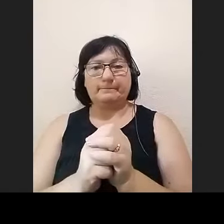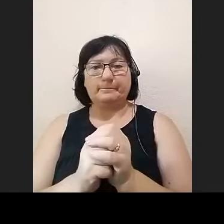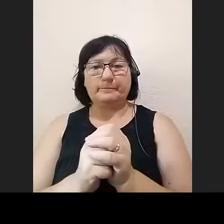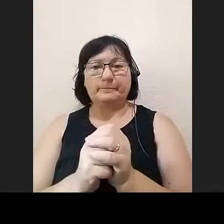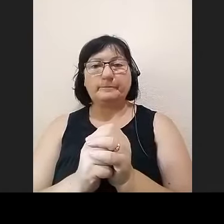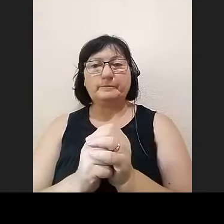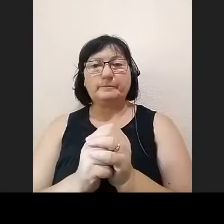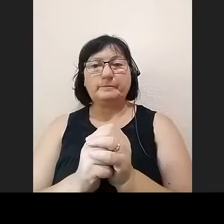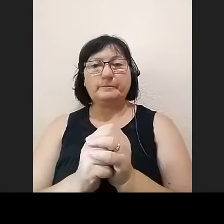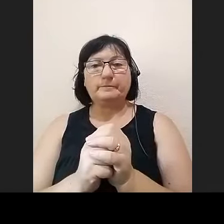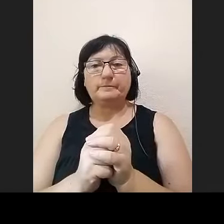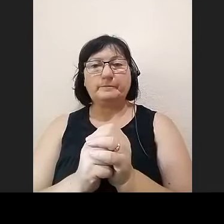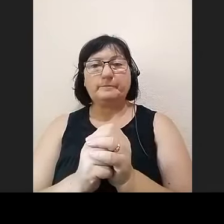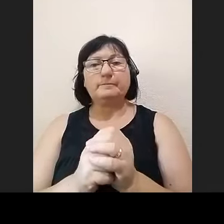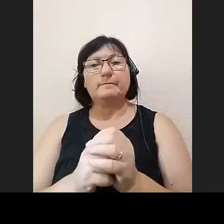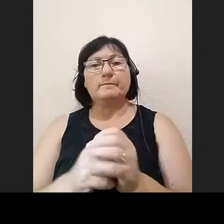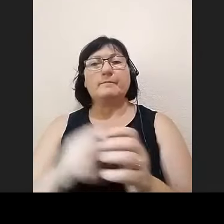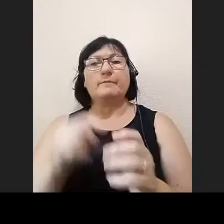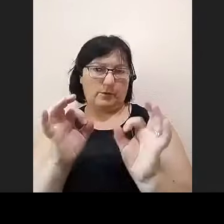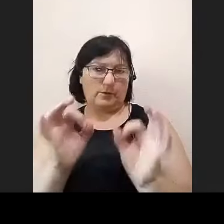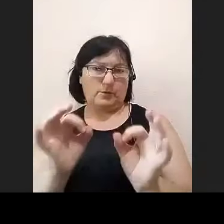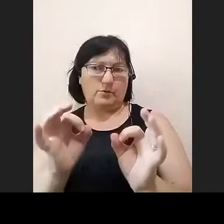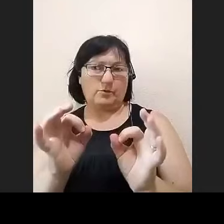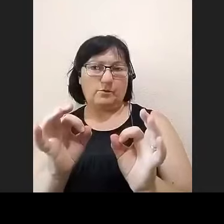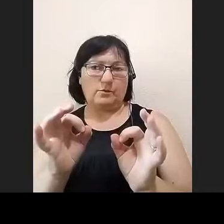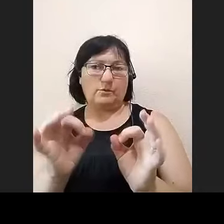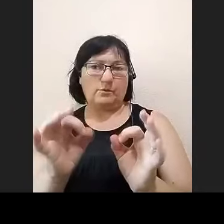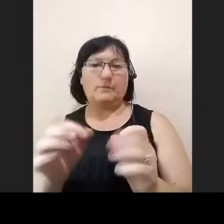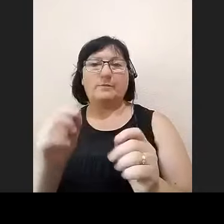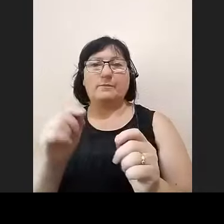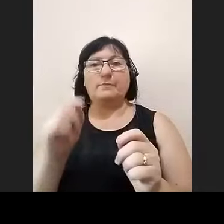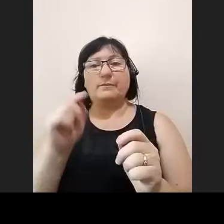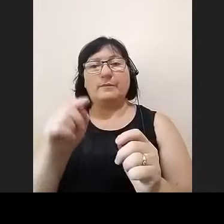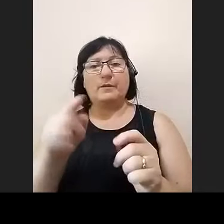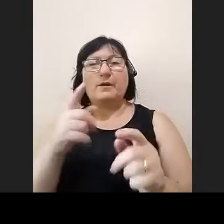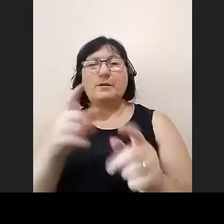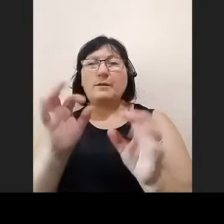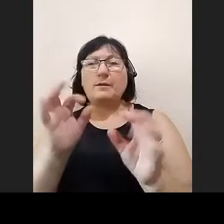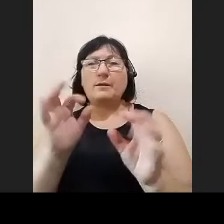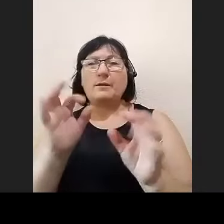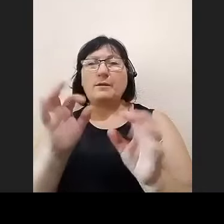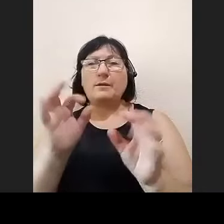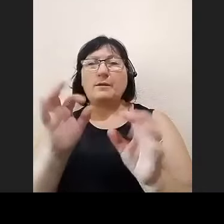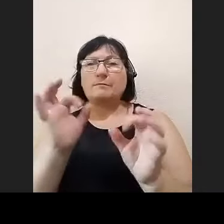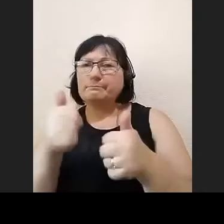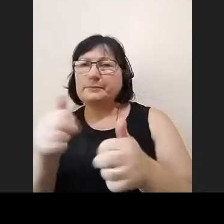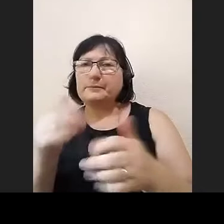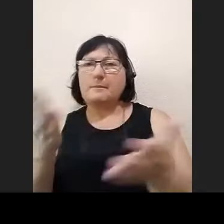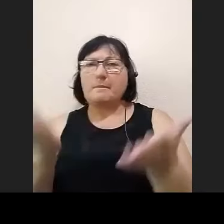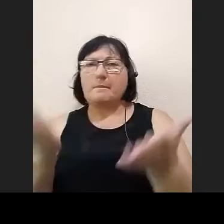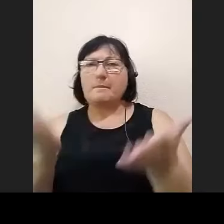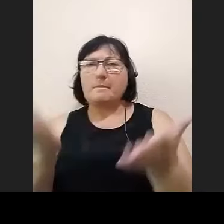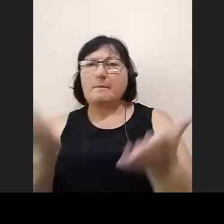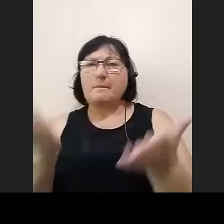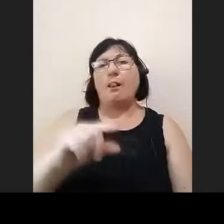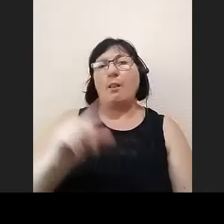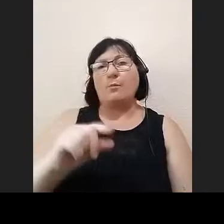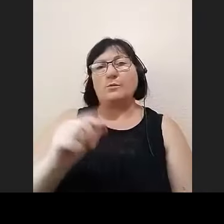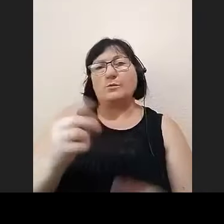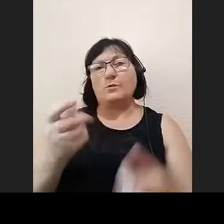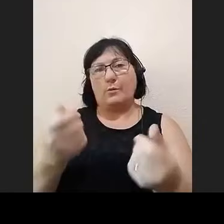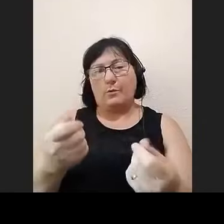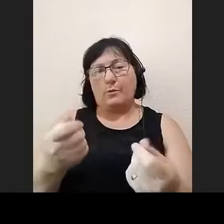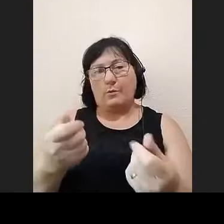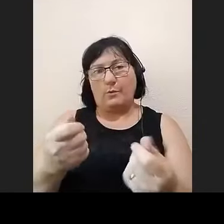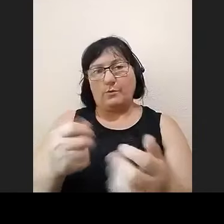this fine balance at the lowest possible cost, without any compromise to revenue compliance risks